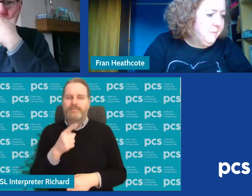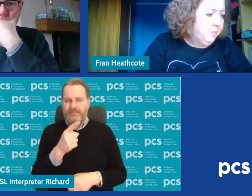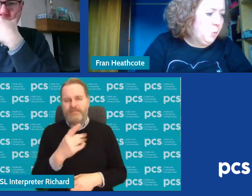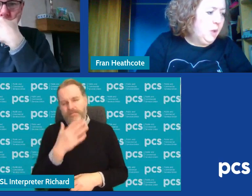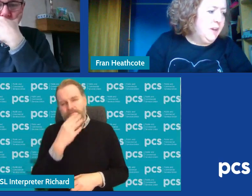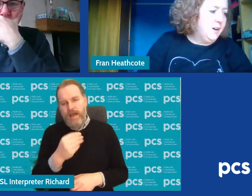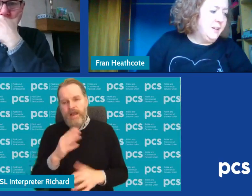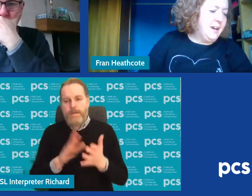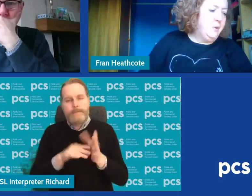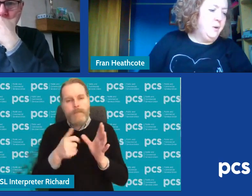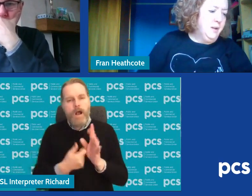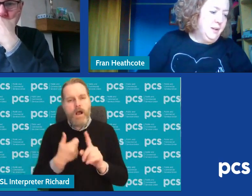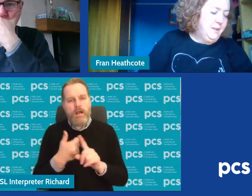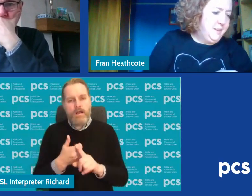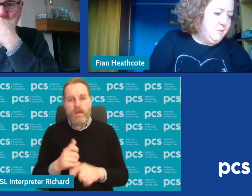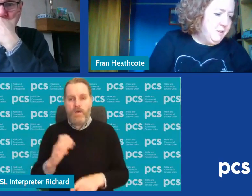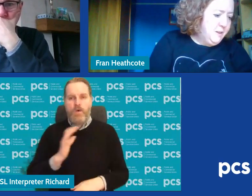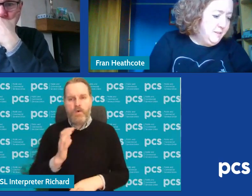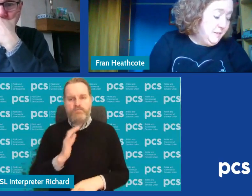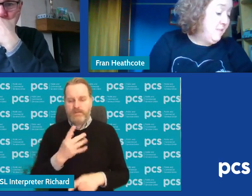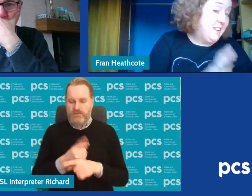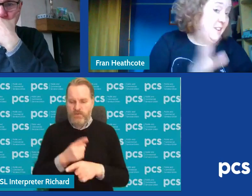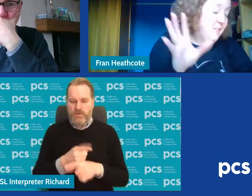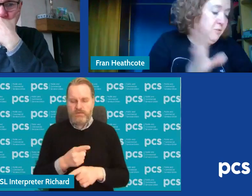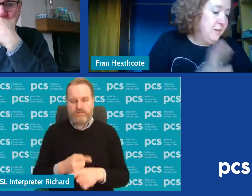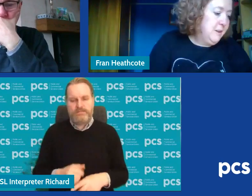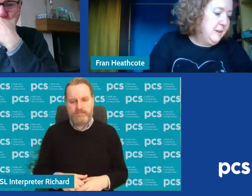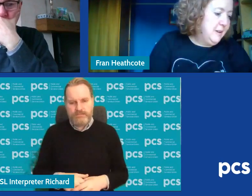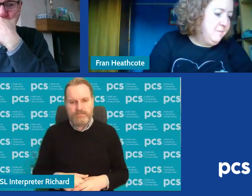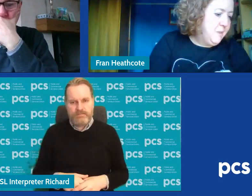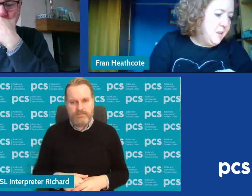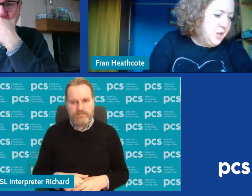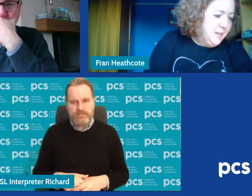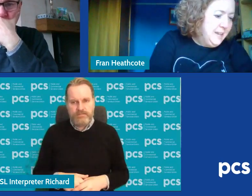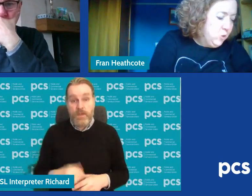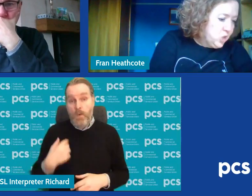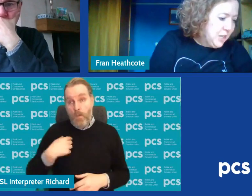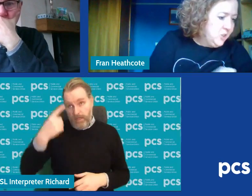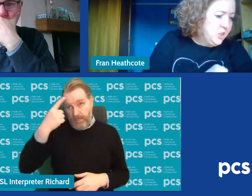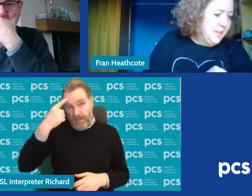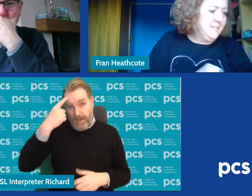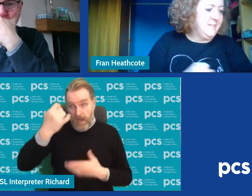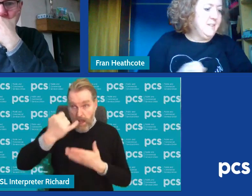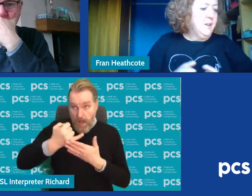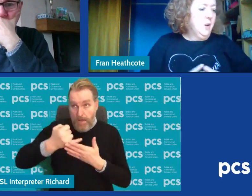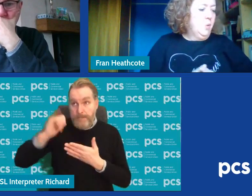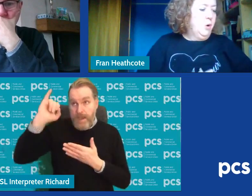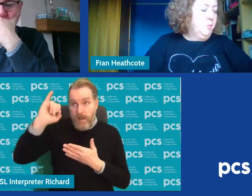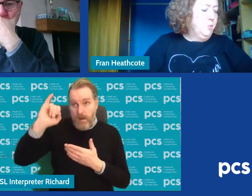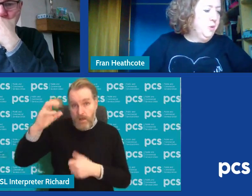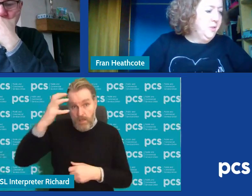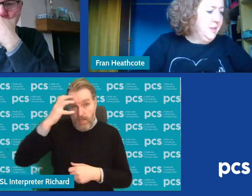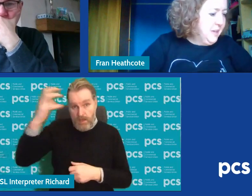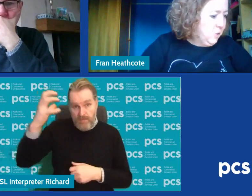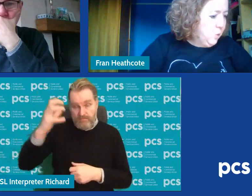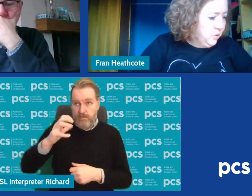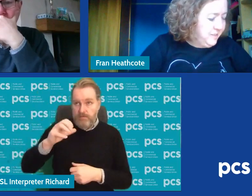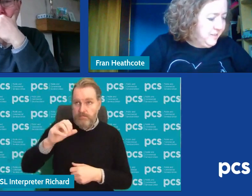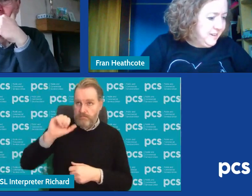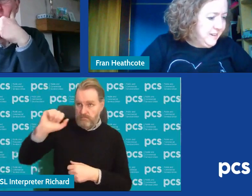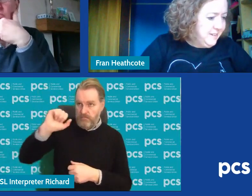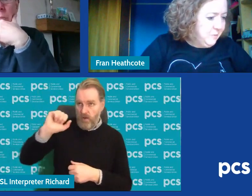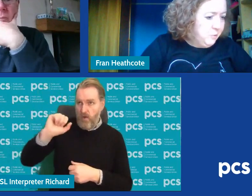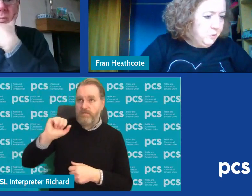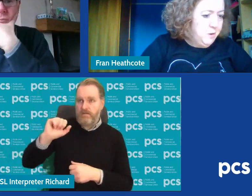that we are now seriously considering a legal challenge against what the